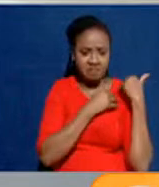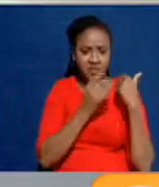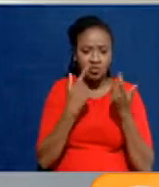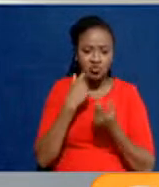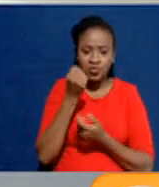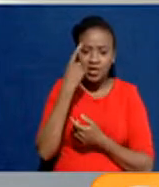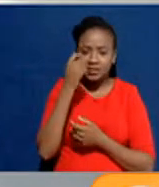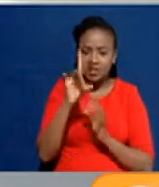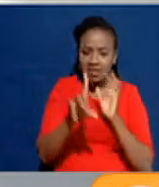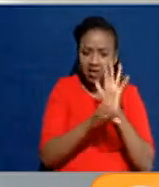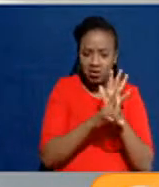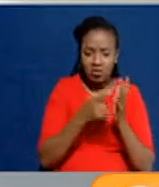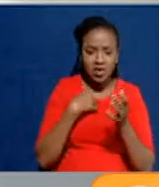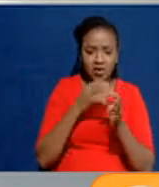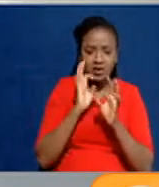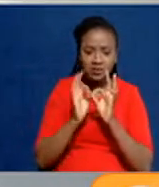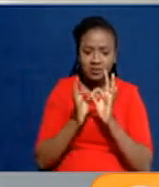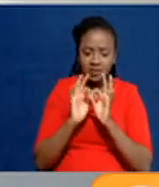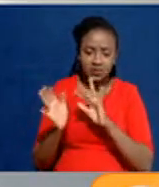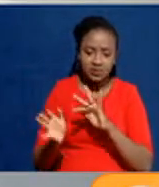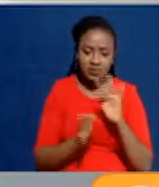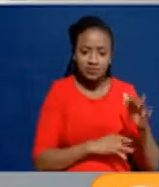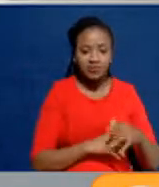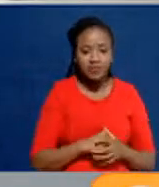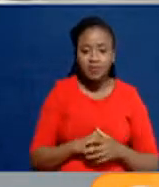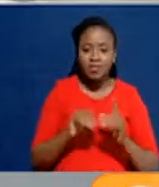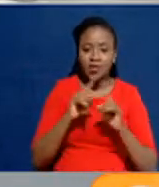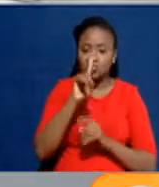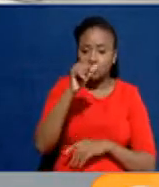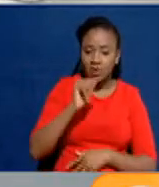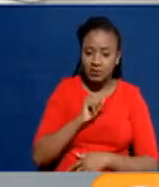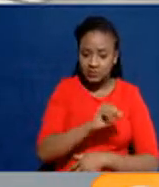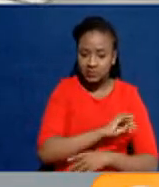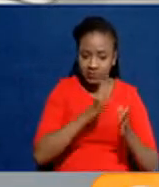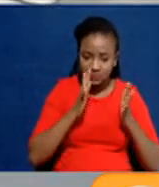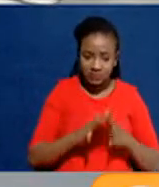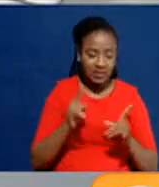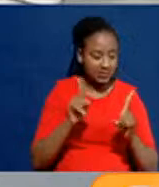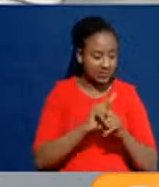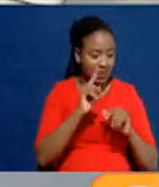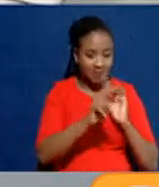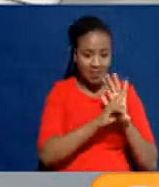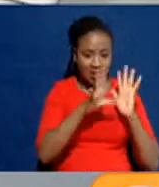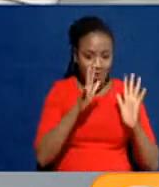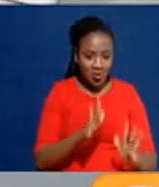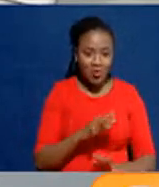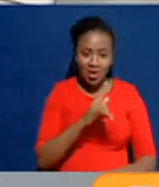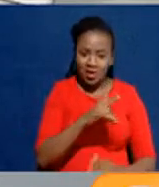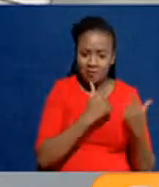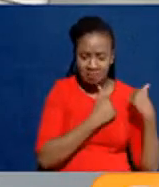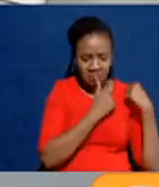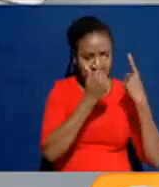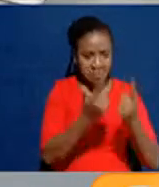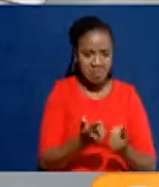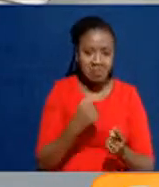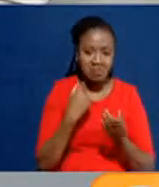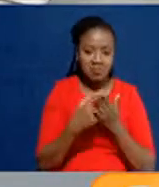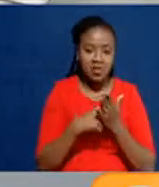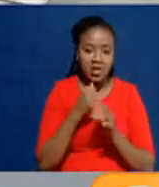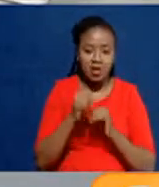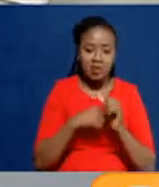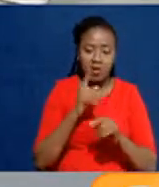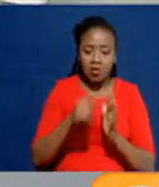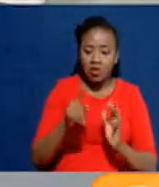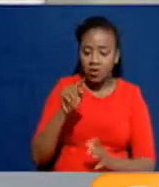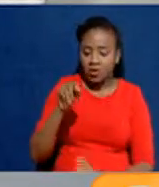quickly? Yes, there's a senator who is also a lawyer, not yet an advocate, but has been speaking about what is